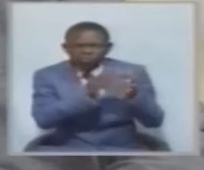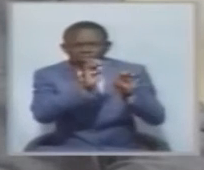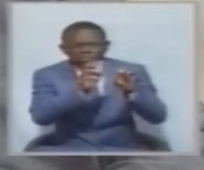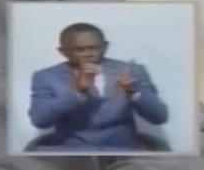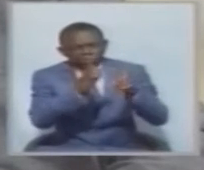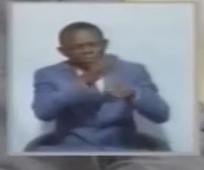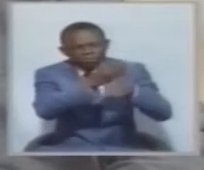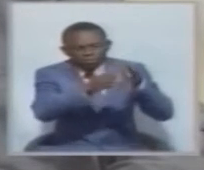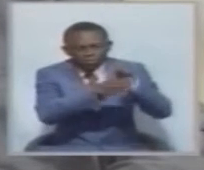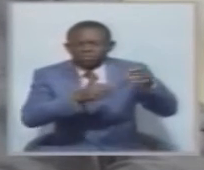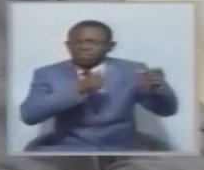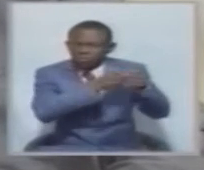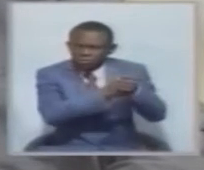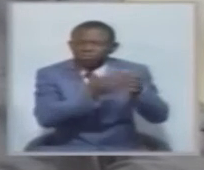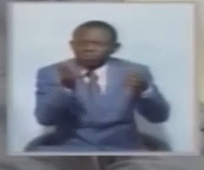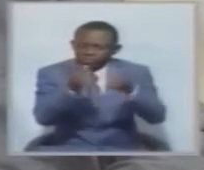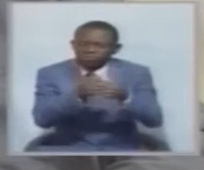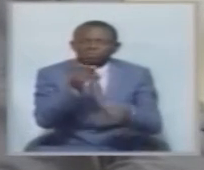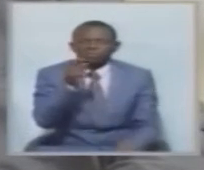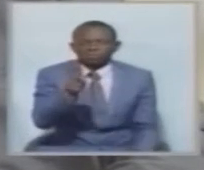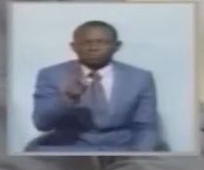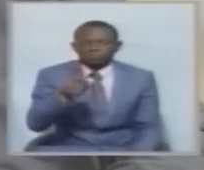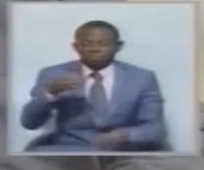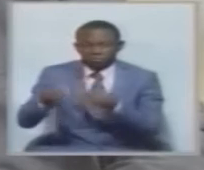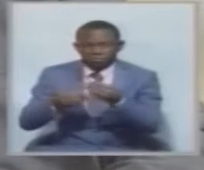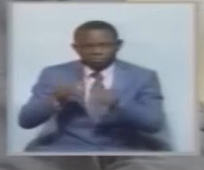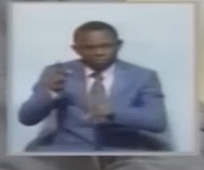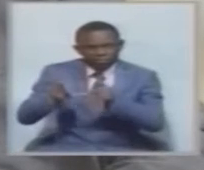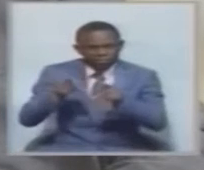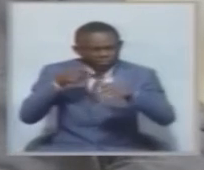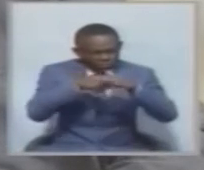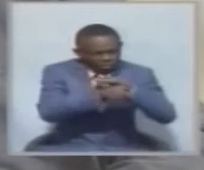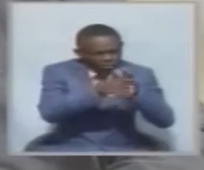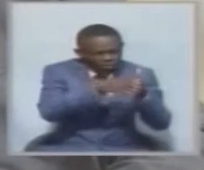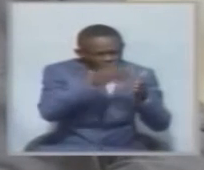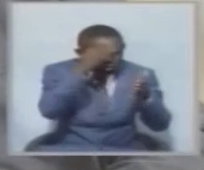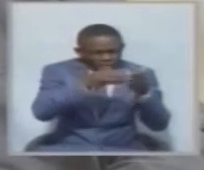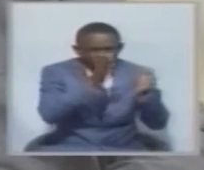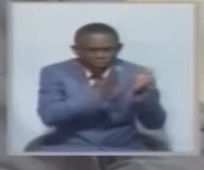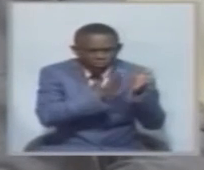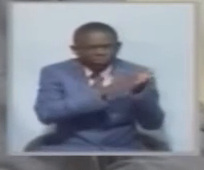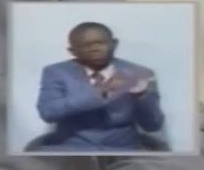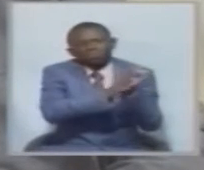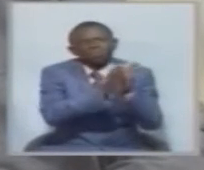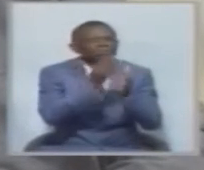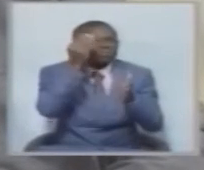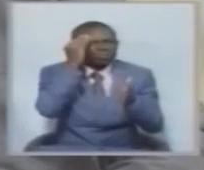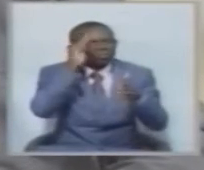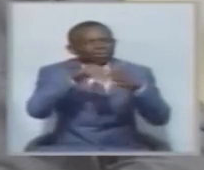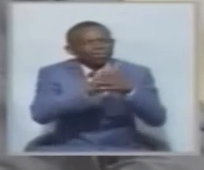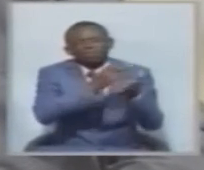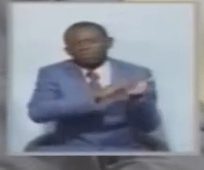that entails you have higher literacy levels, and in that way you are helping the community